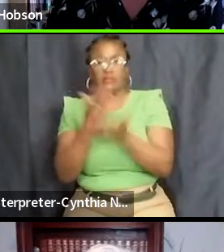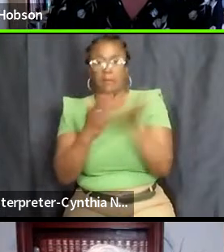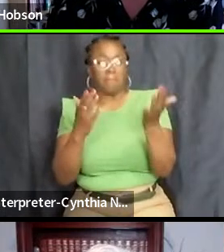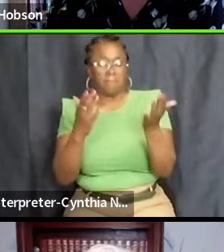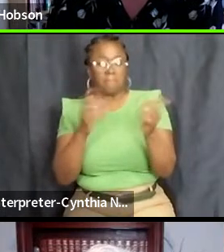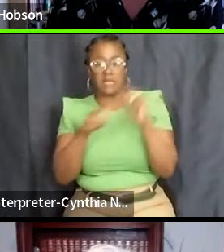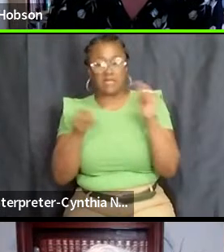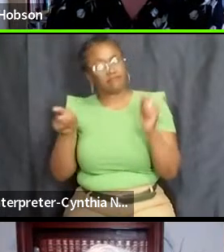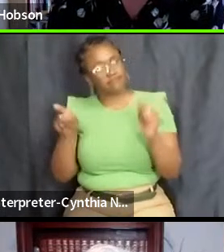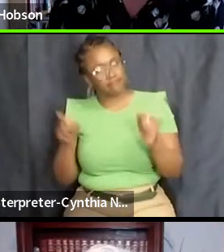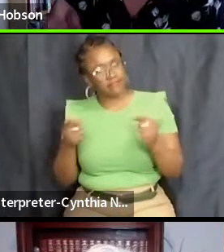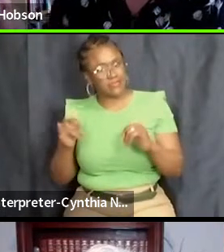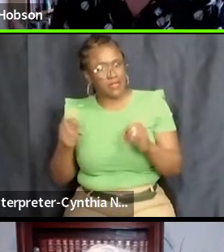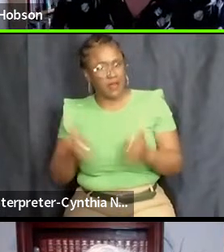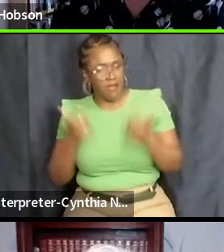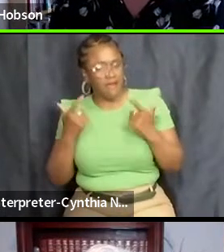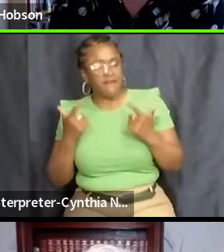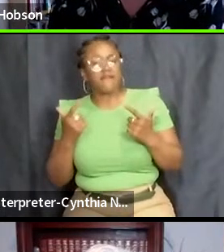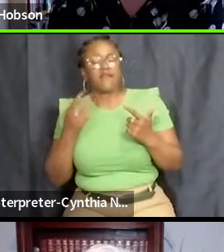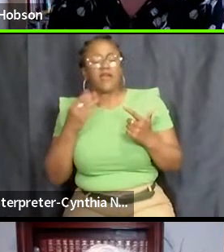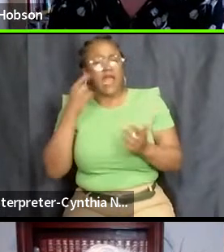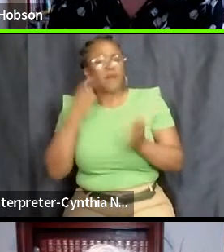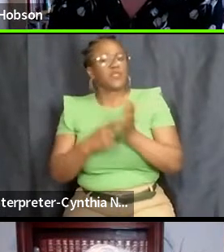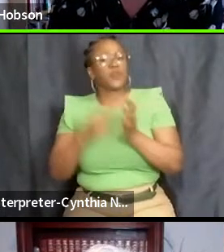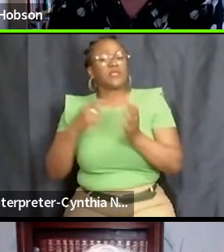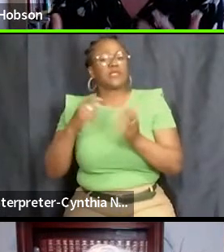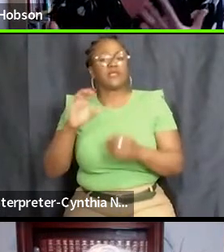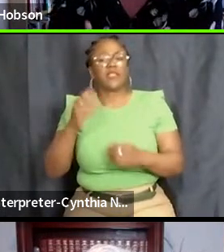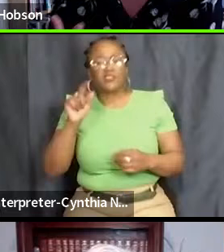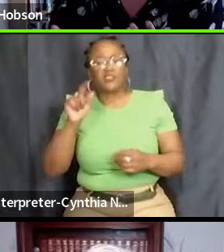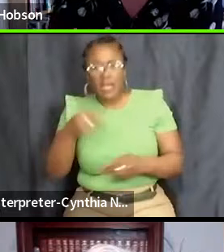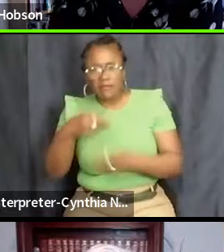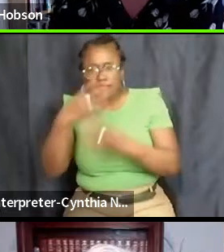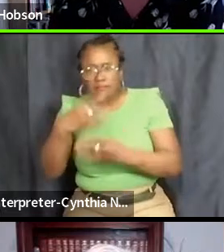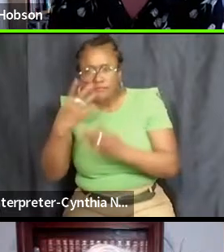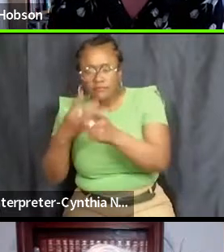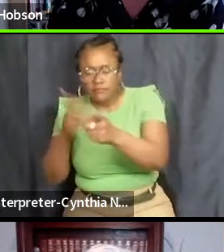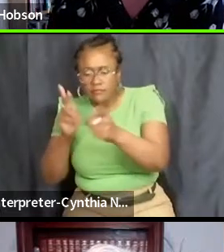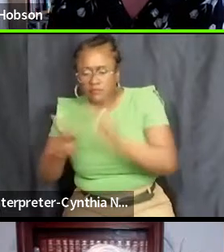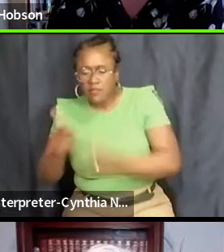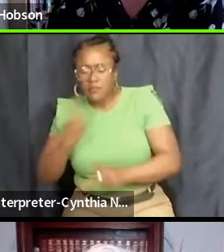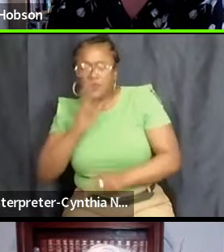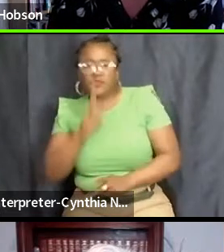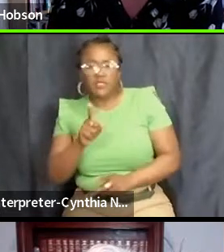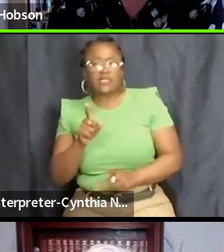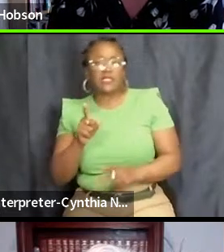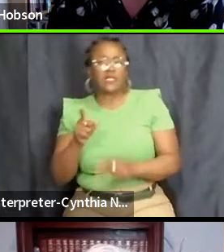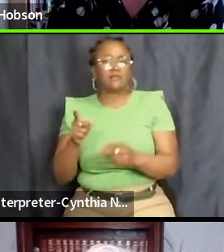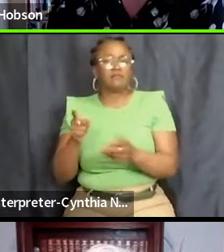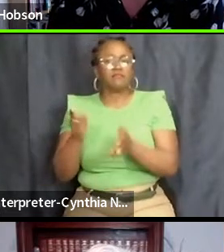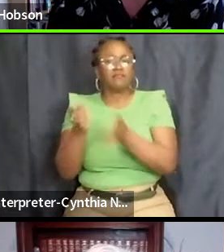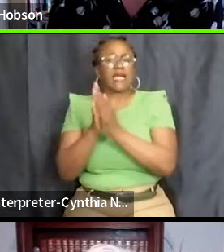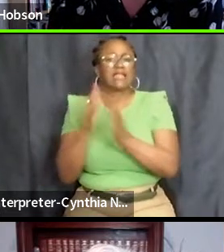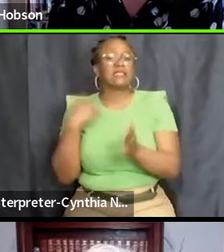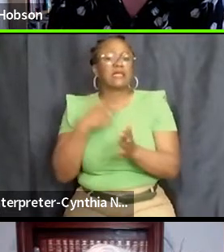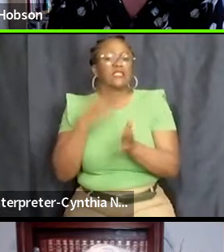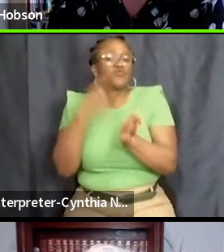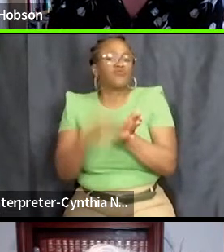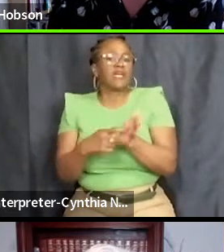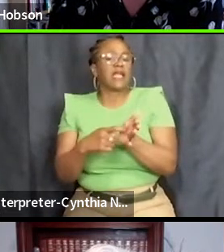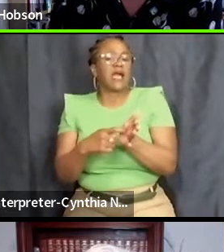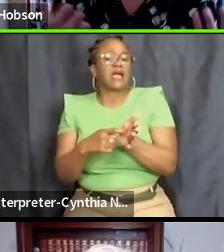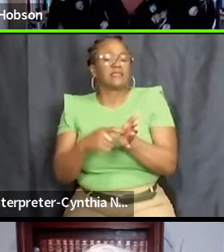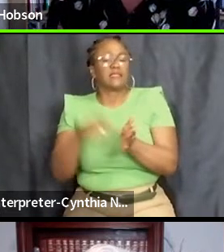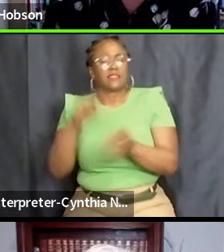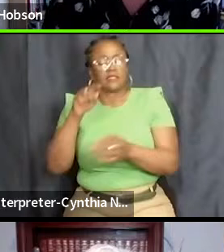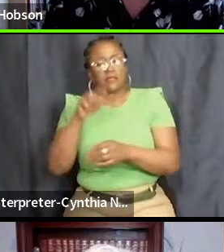he's alive today. And I was noticing in the chat, some folks really kind of calling on us to also recognize Black